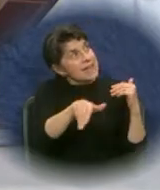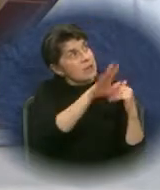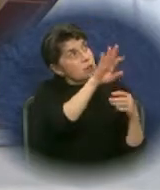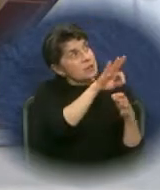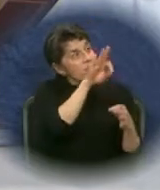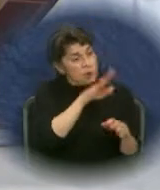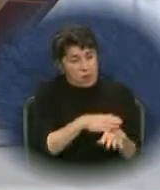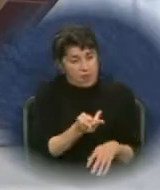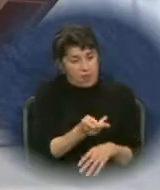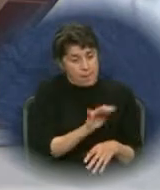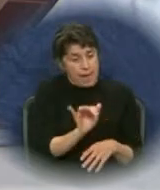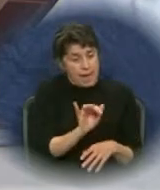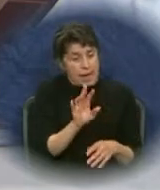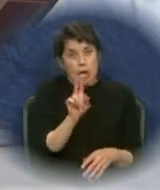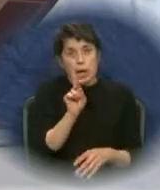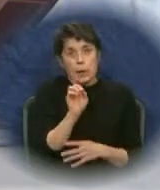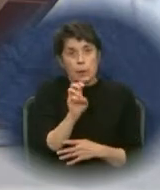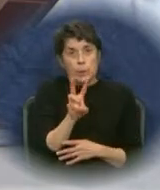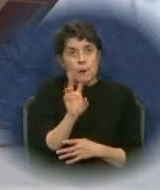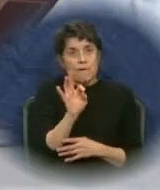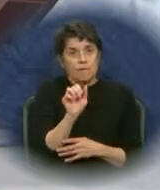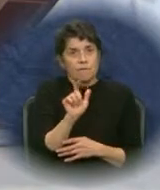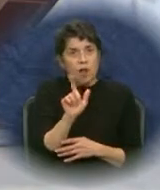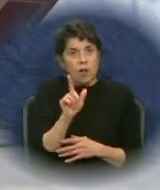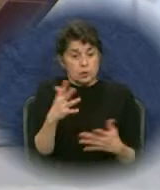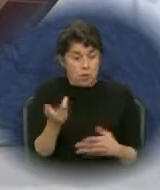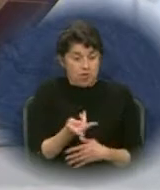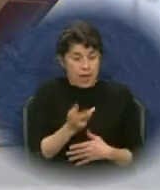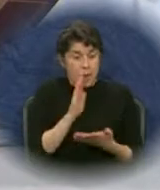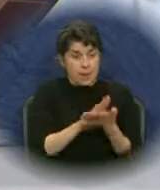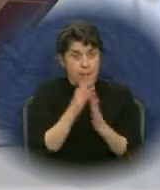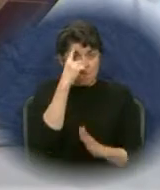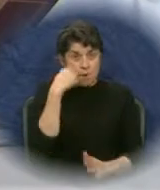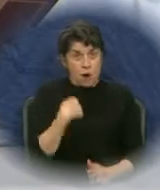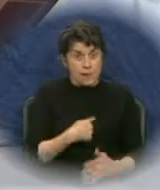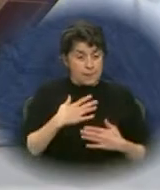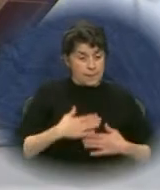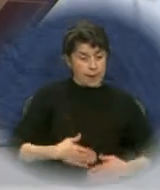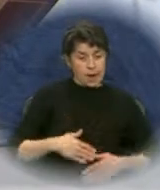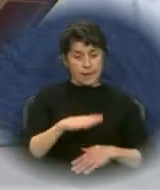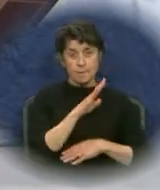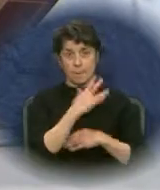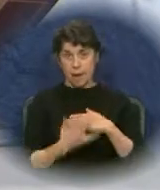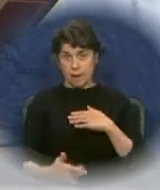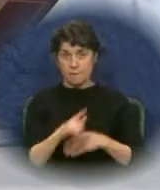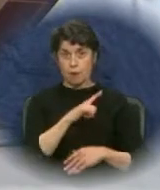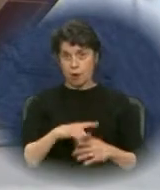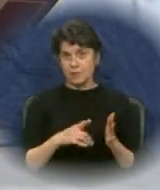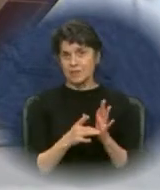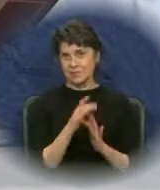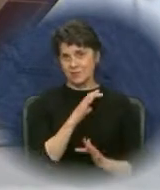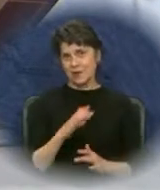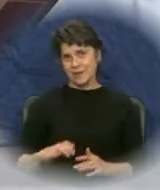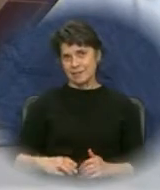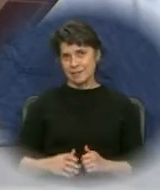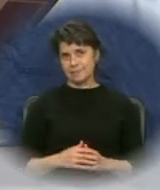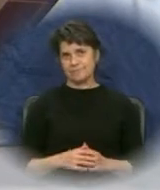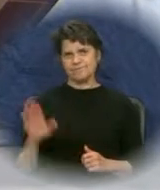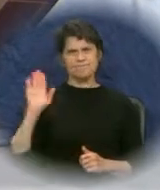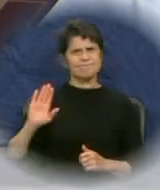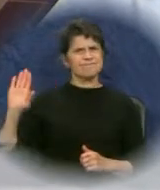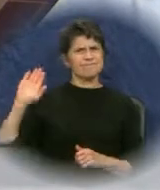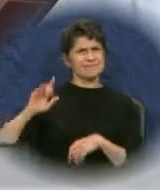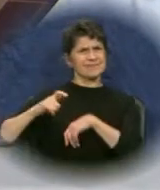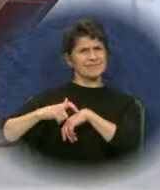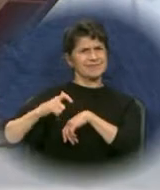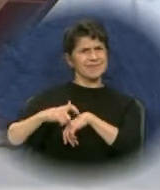like the dewfall, so that they may become for us the body and blood of our Lord Jesus Christ. At the time he was